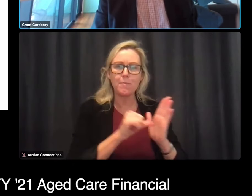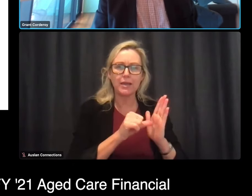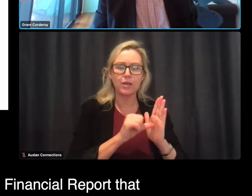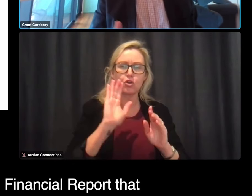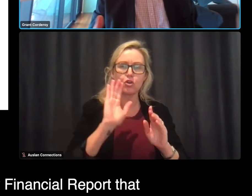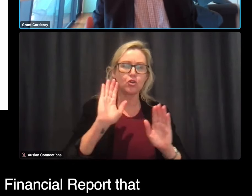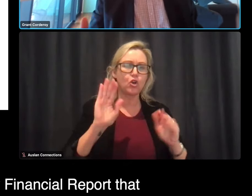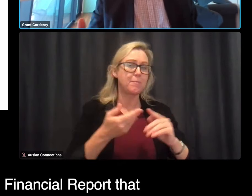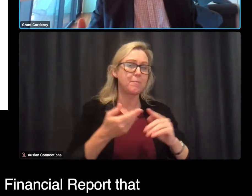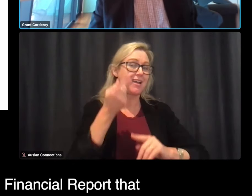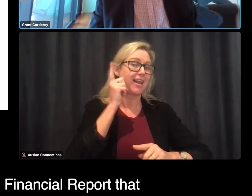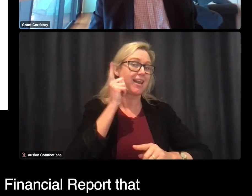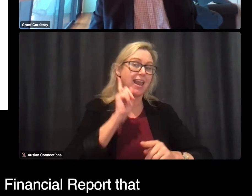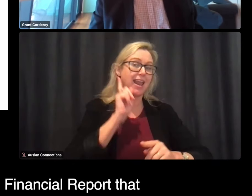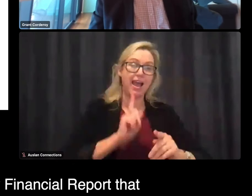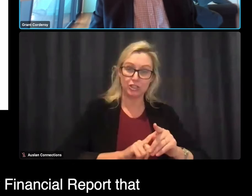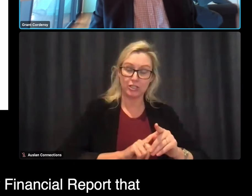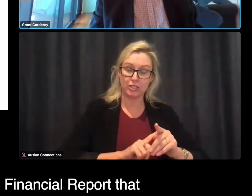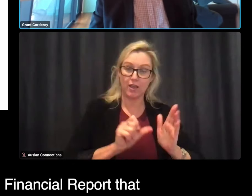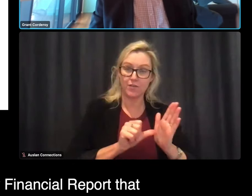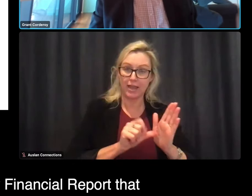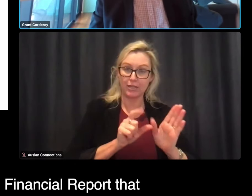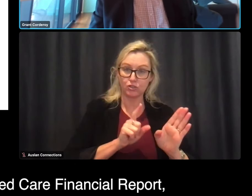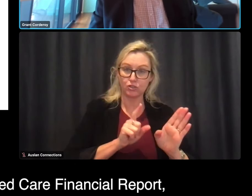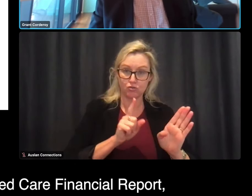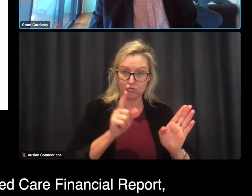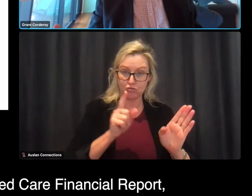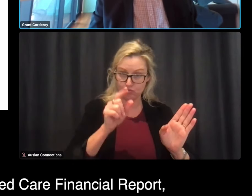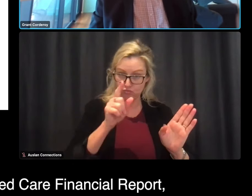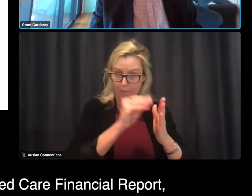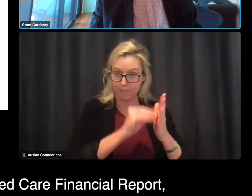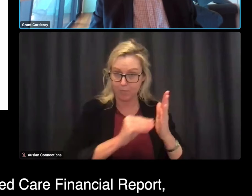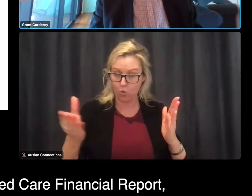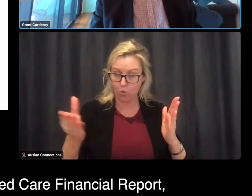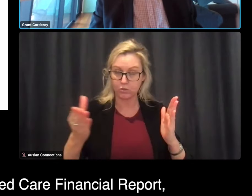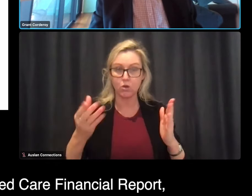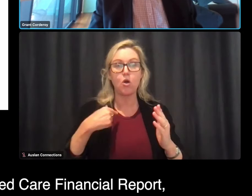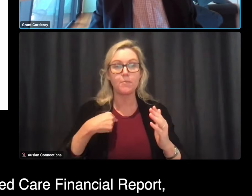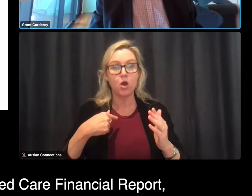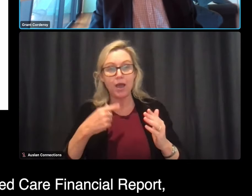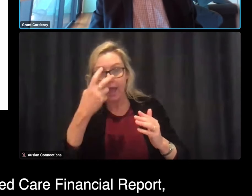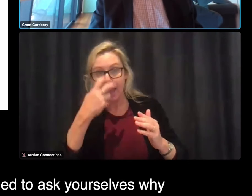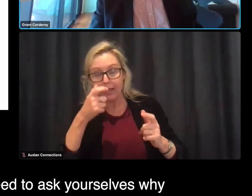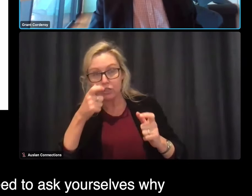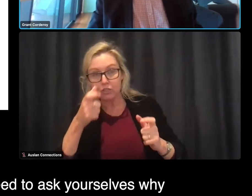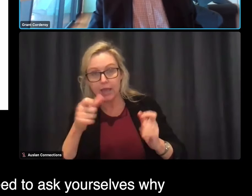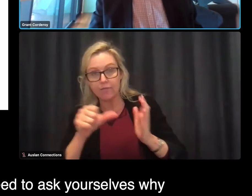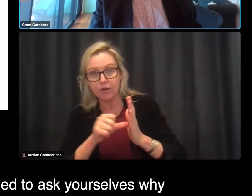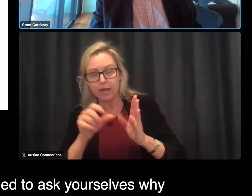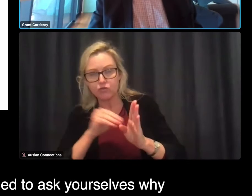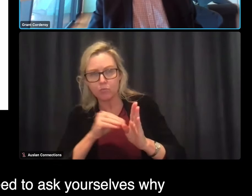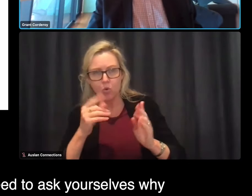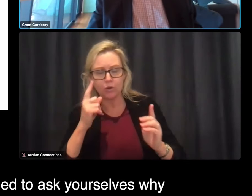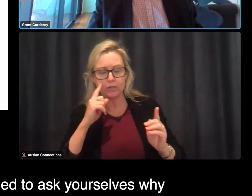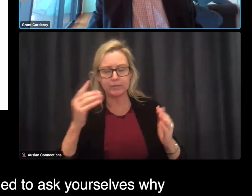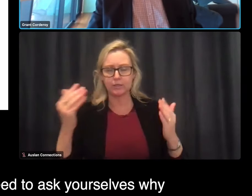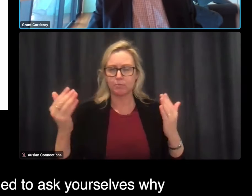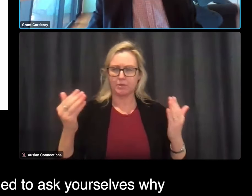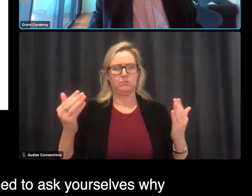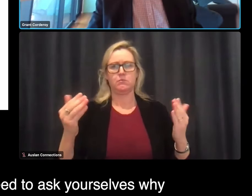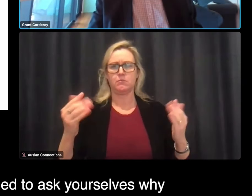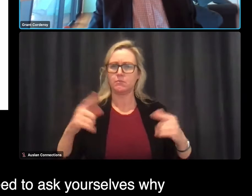care financial report to your quarterly financial report that you're submitting or your aged care financial report, that's a question that you need